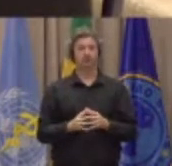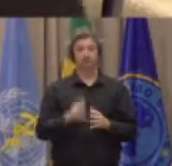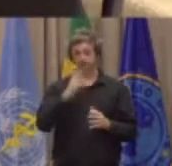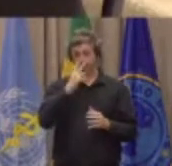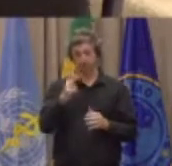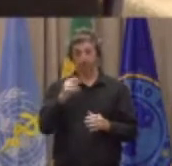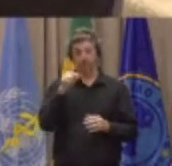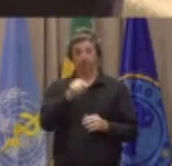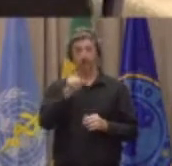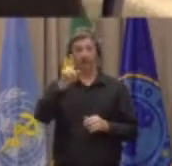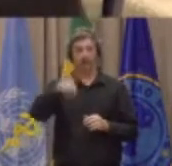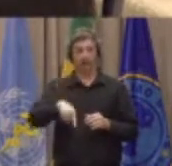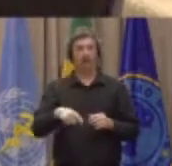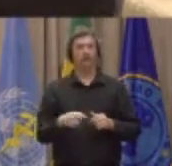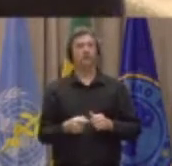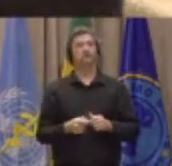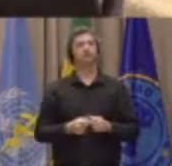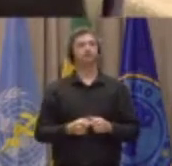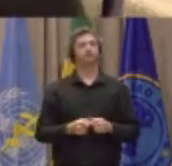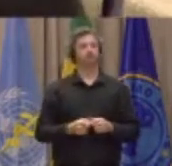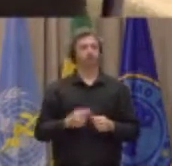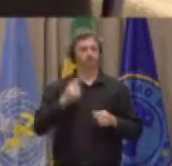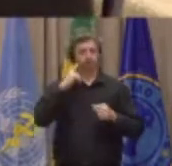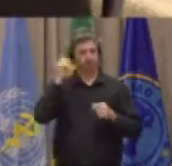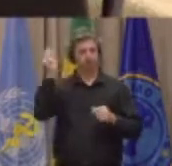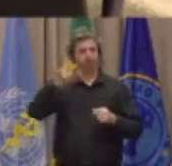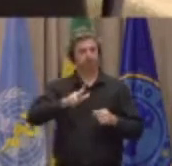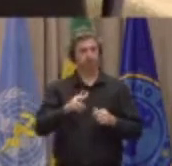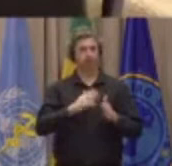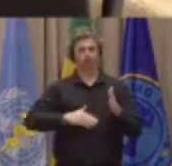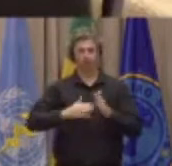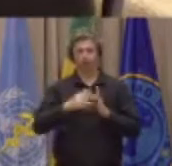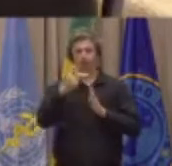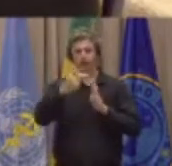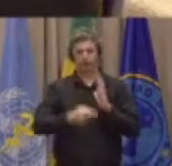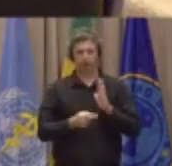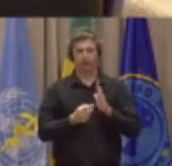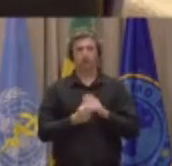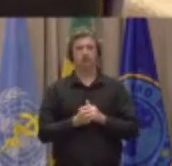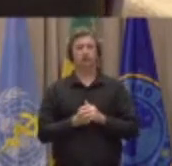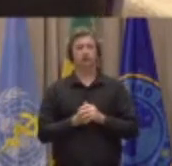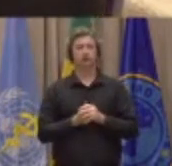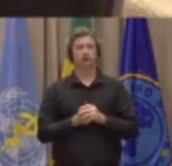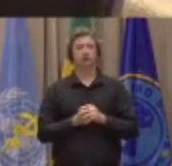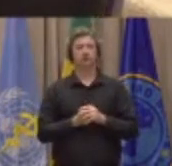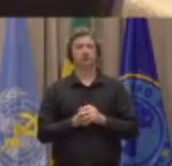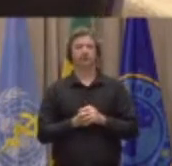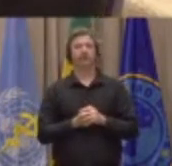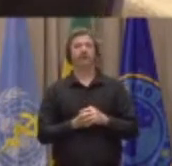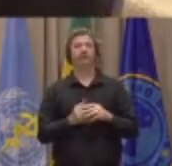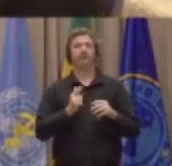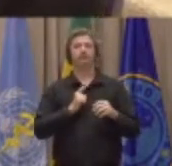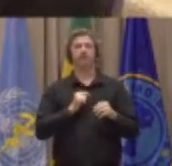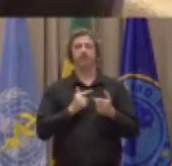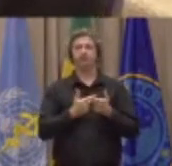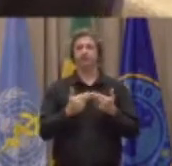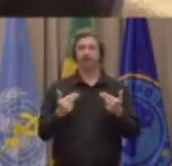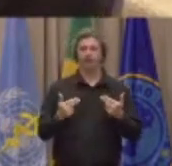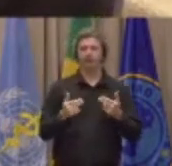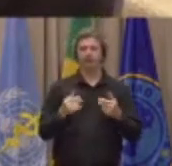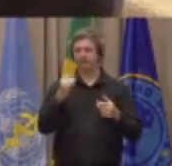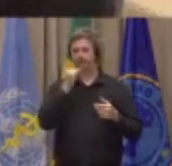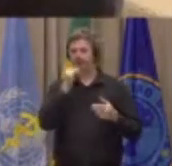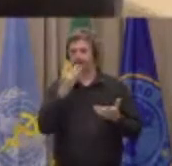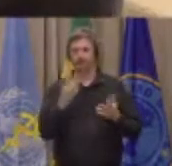of AI? This is a big problem in this project. We